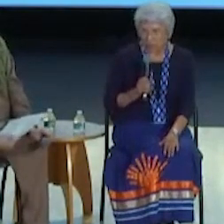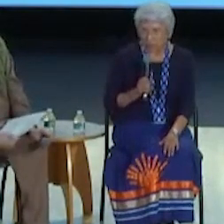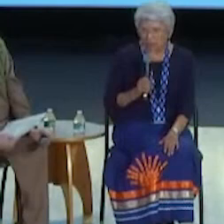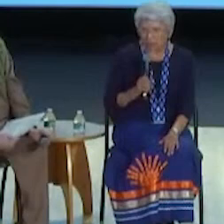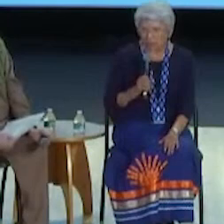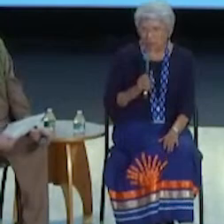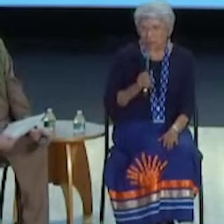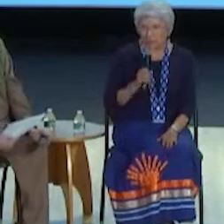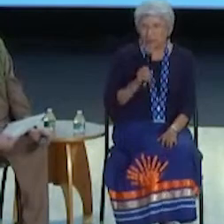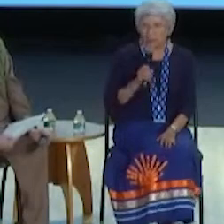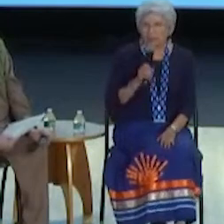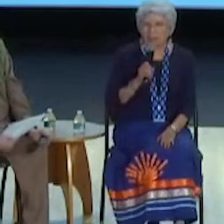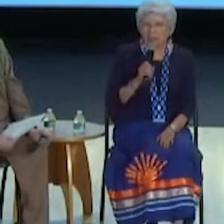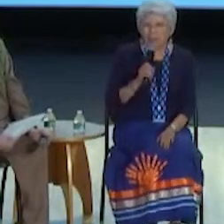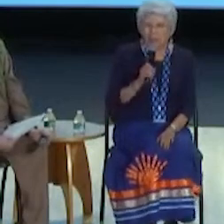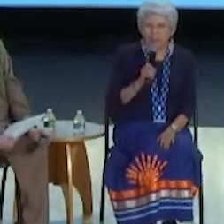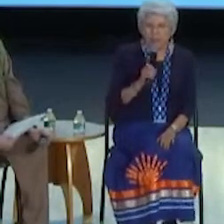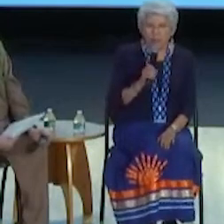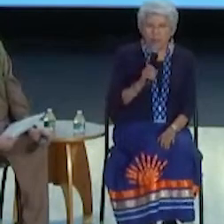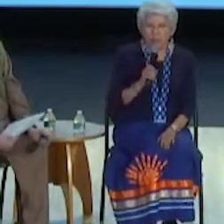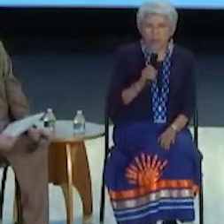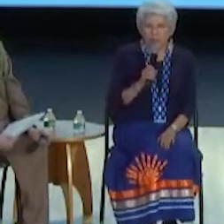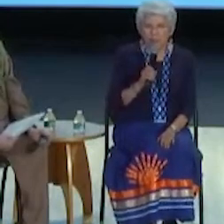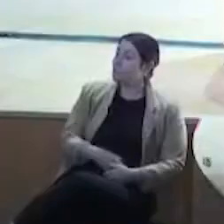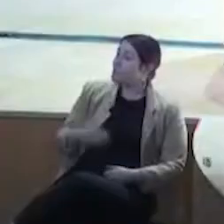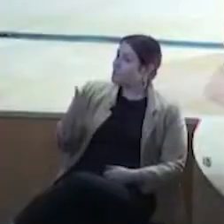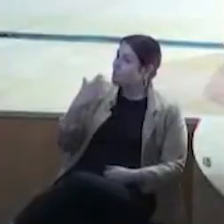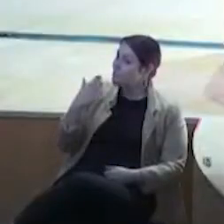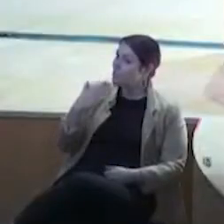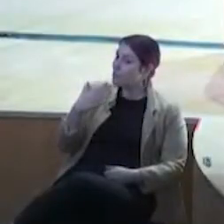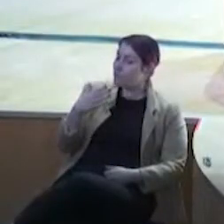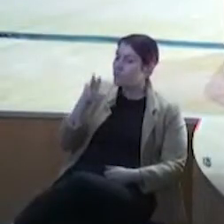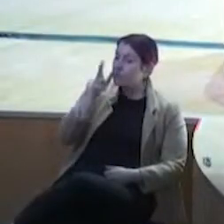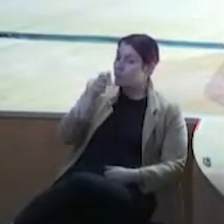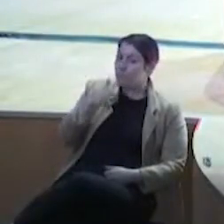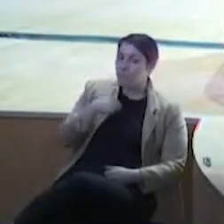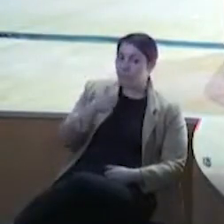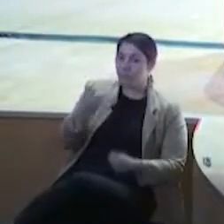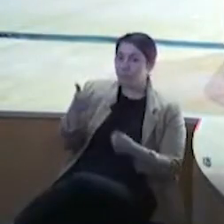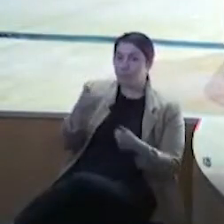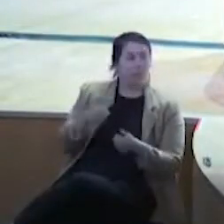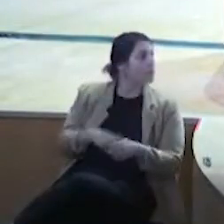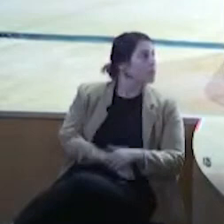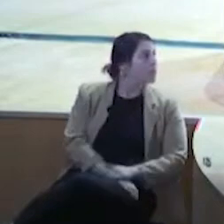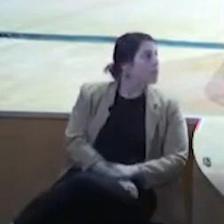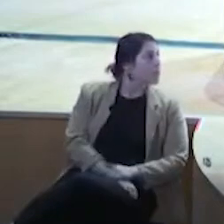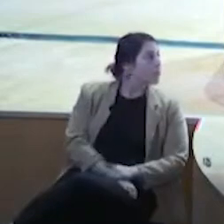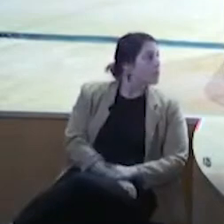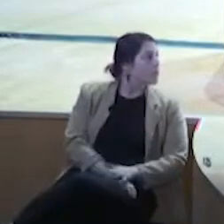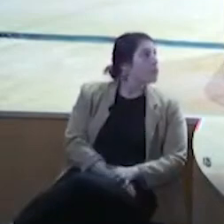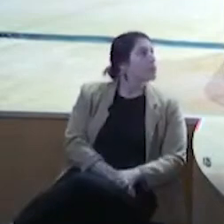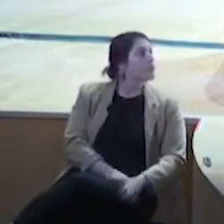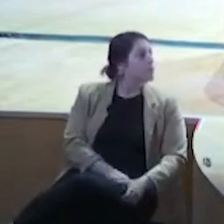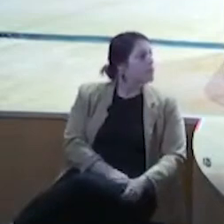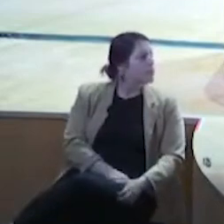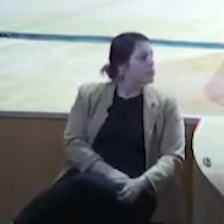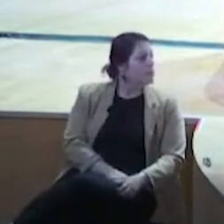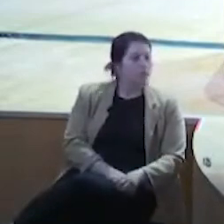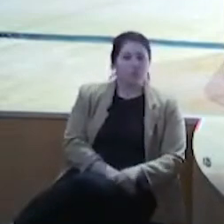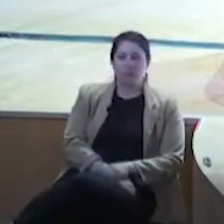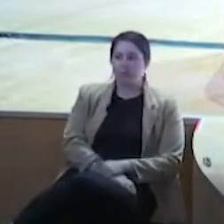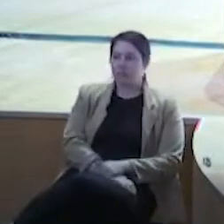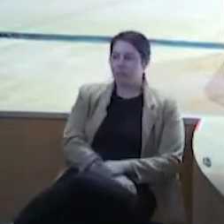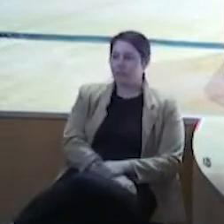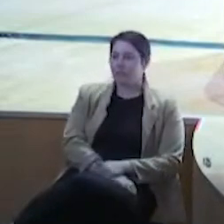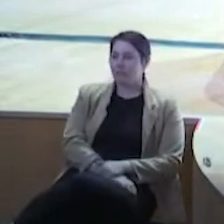Thank you, Hayes. Can you all hear me? Yeah, okay. I think I have it turned on this time.